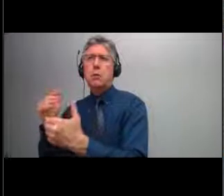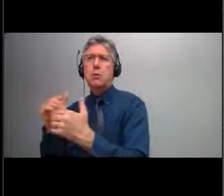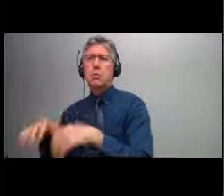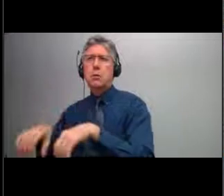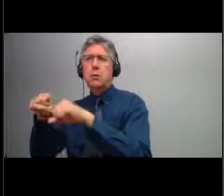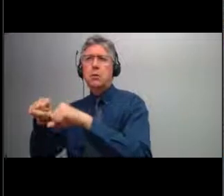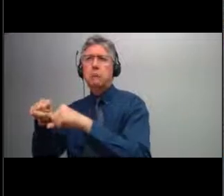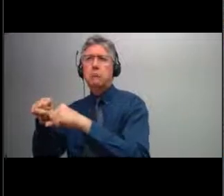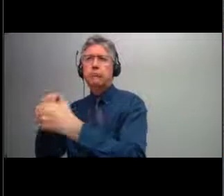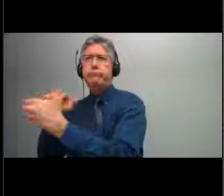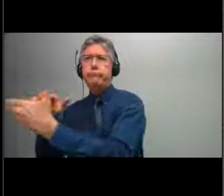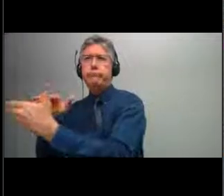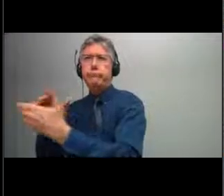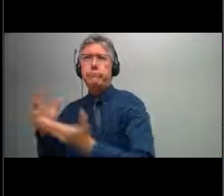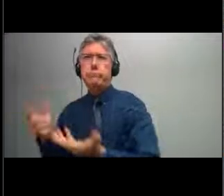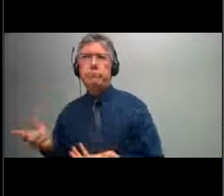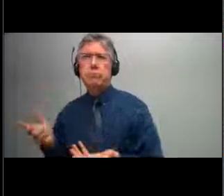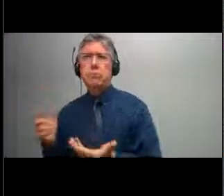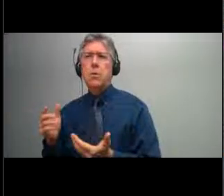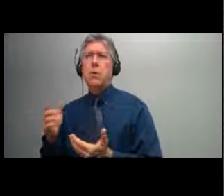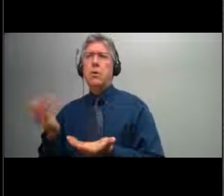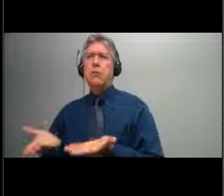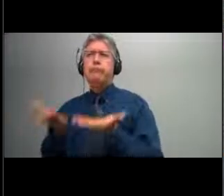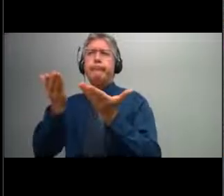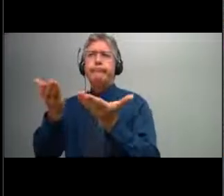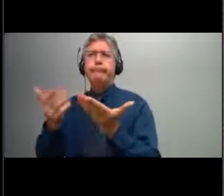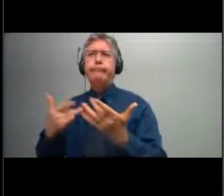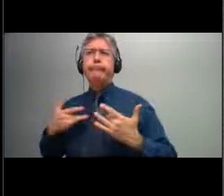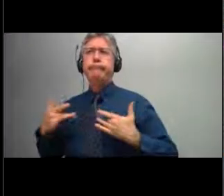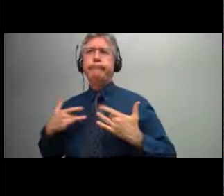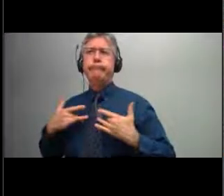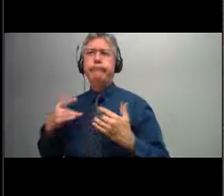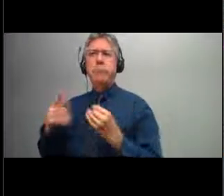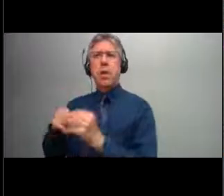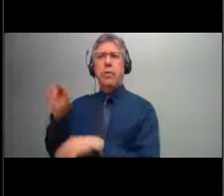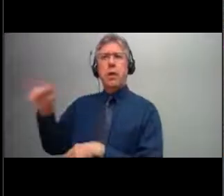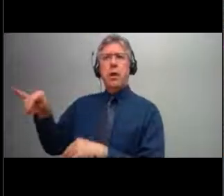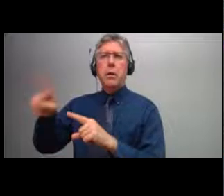to address questions about that issue?